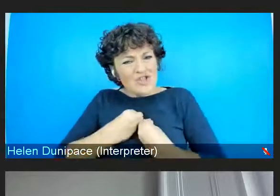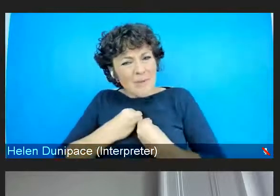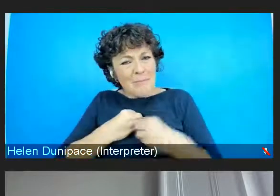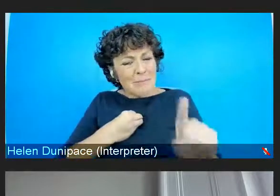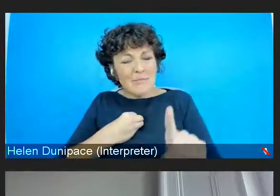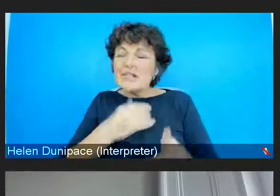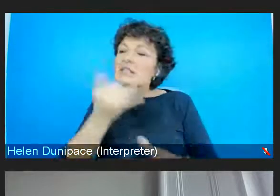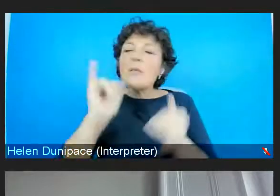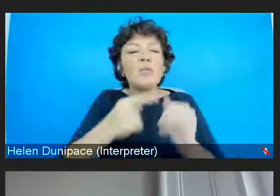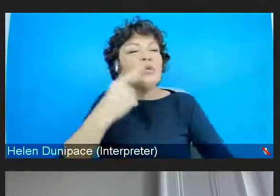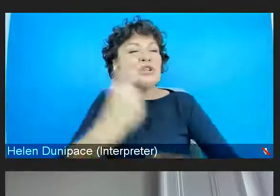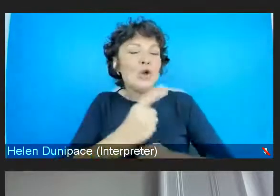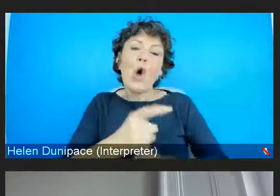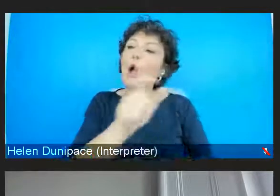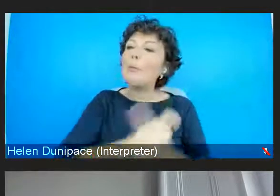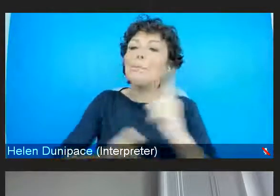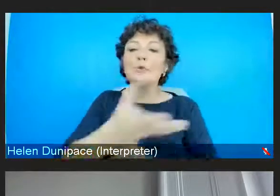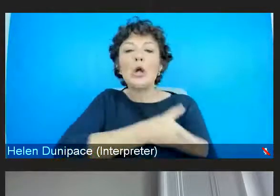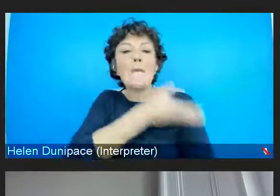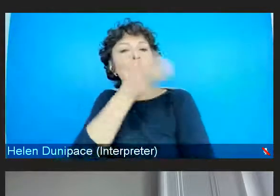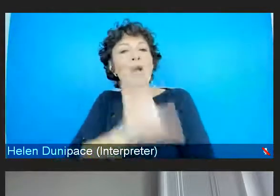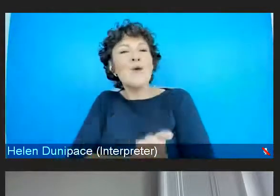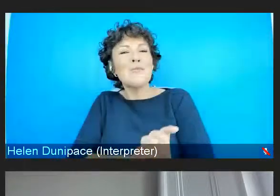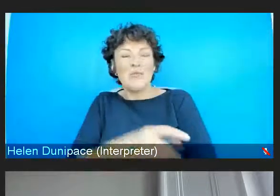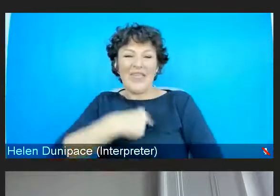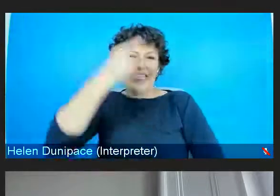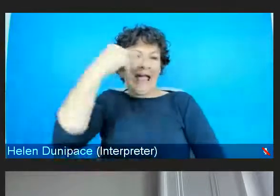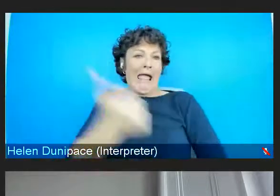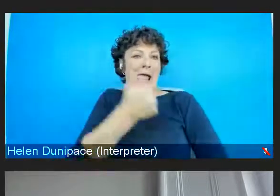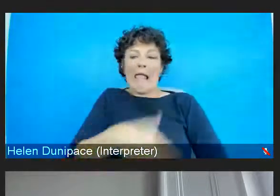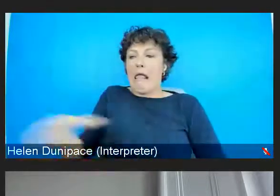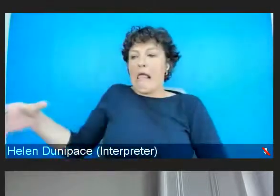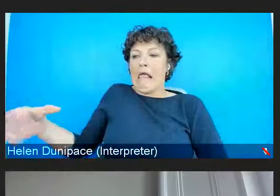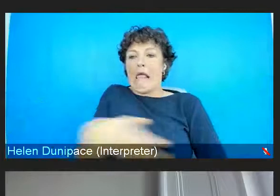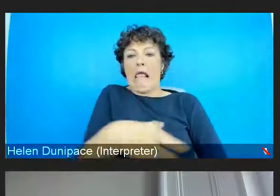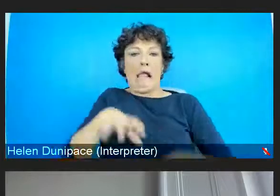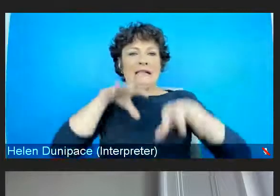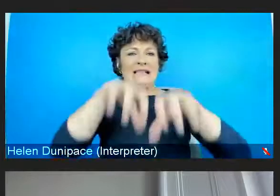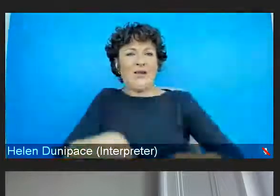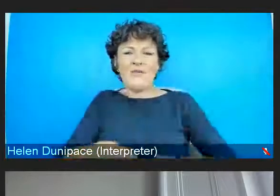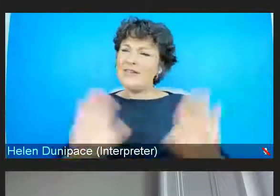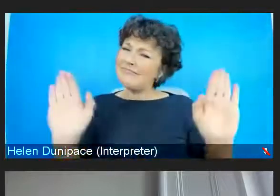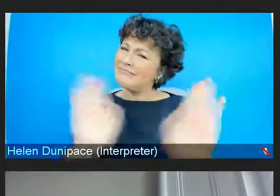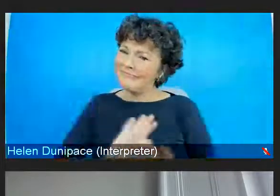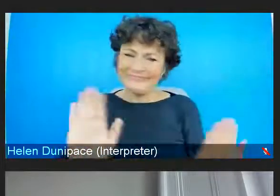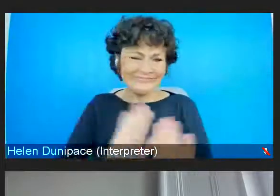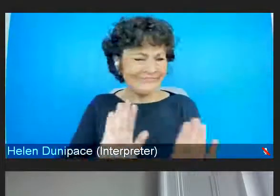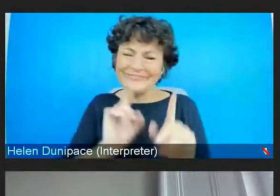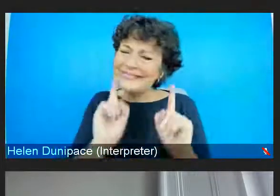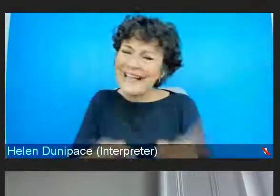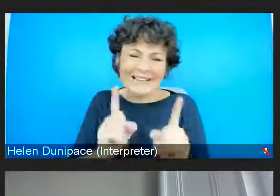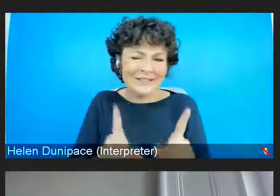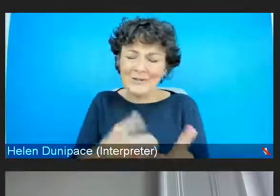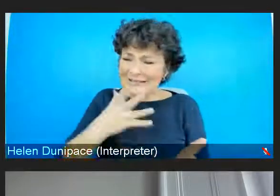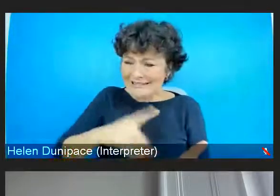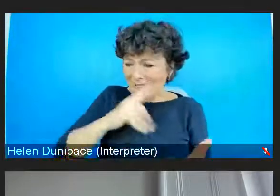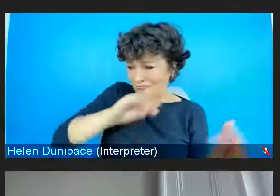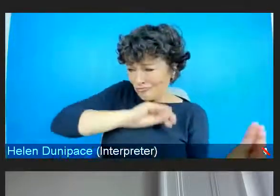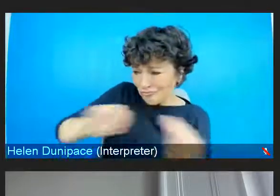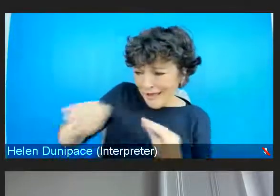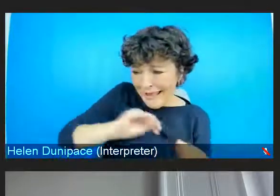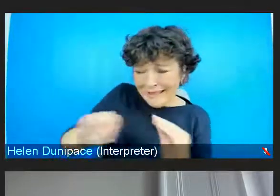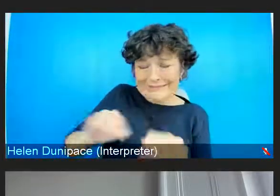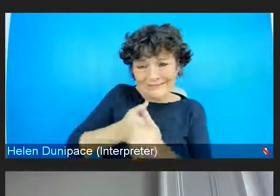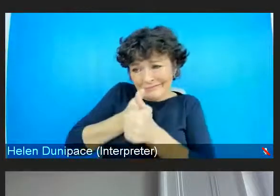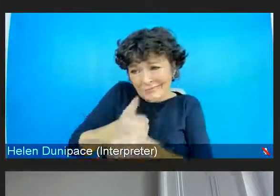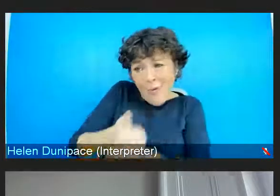of communities being able to step in to move things forward. But of course, you need the support structures